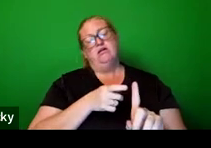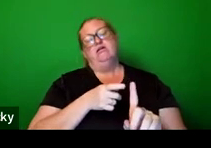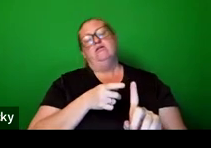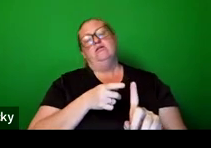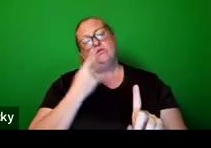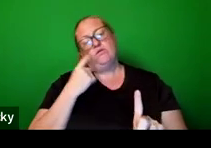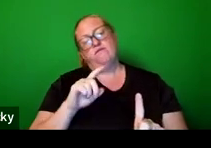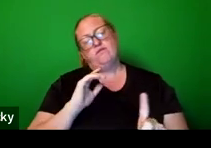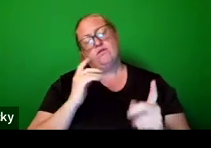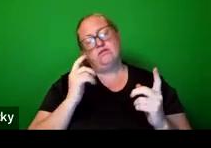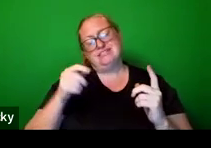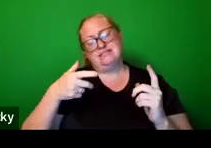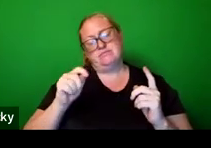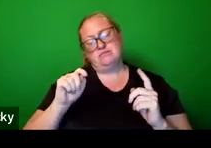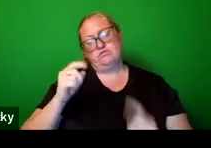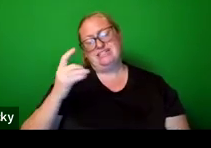our announcement on September 18th